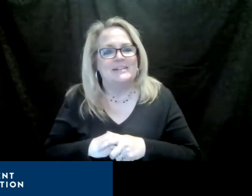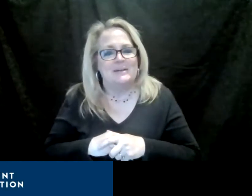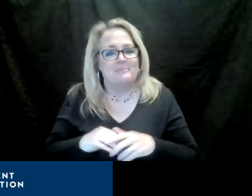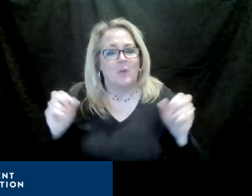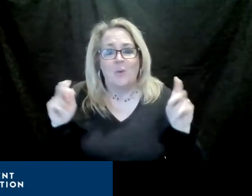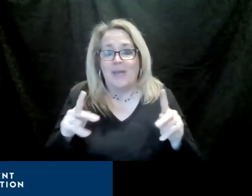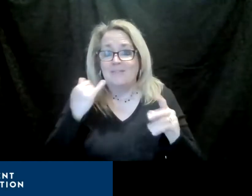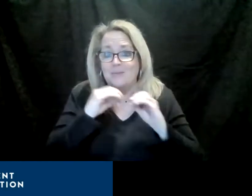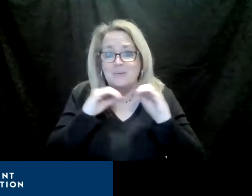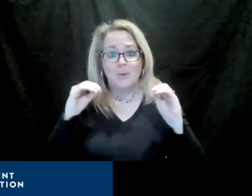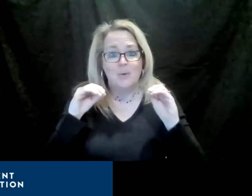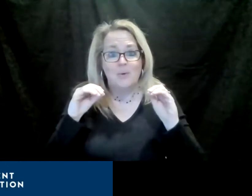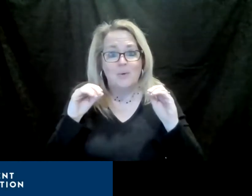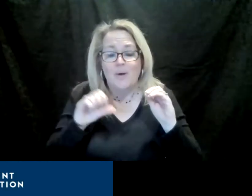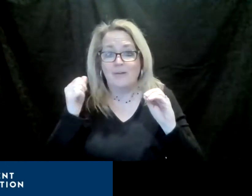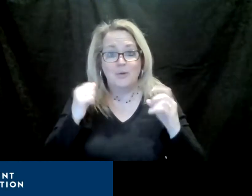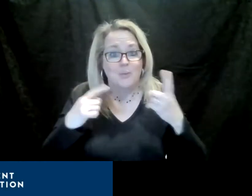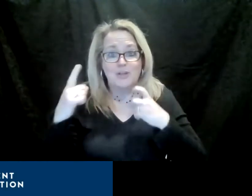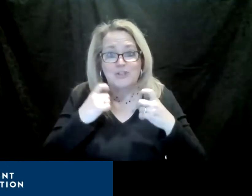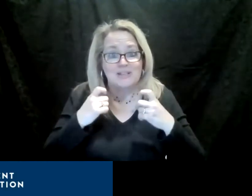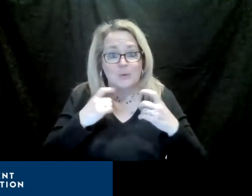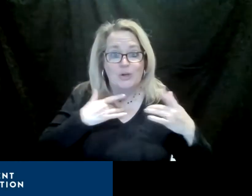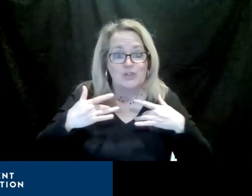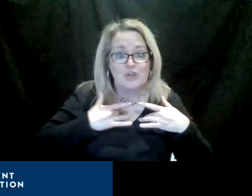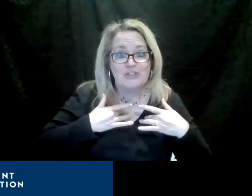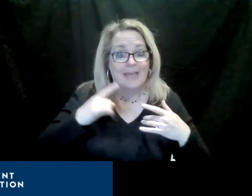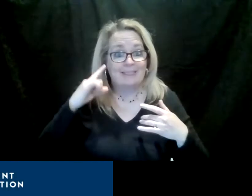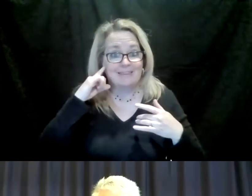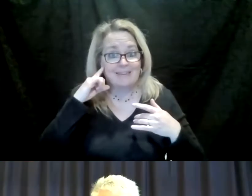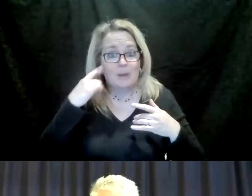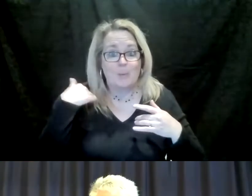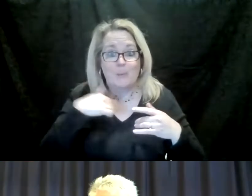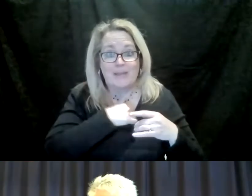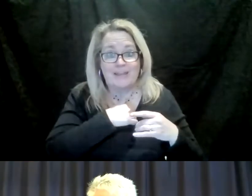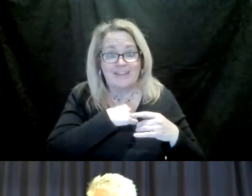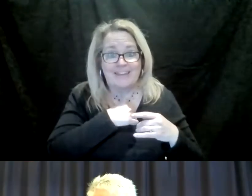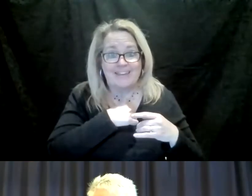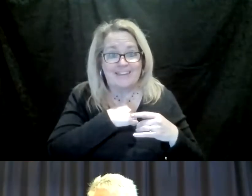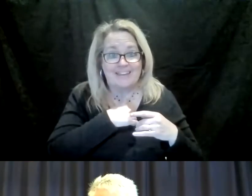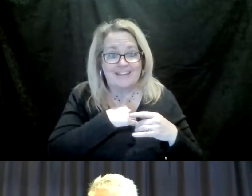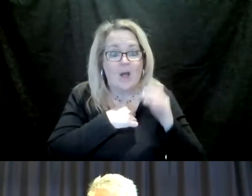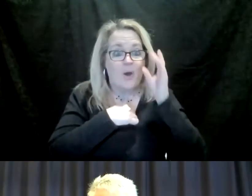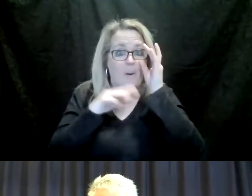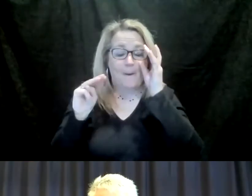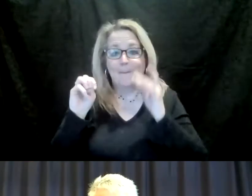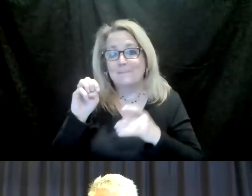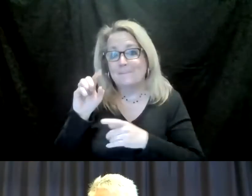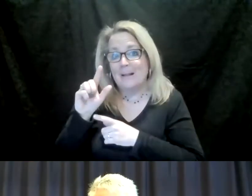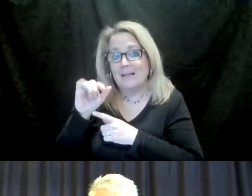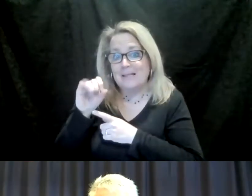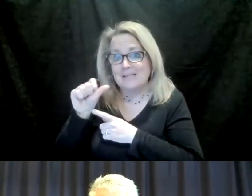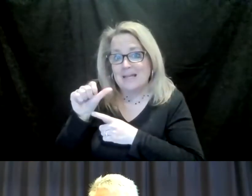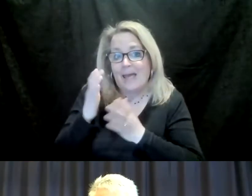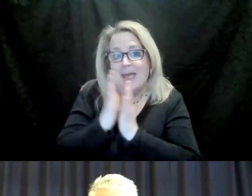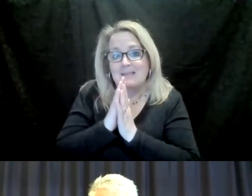Okay, if there aren't any other questions or concerns, I think we are. Oh, Melissa asked about the